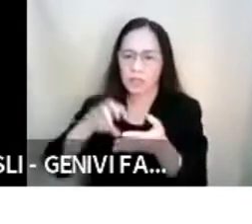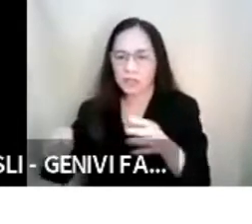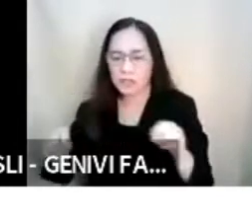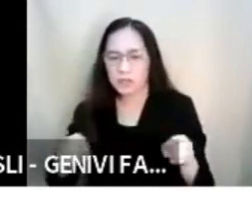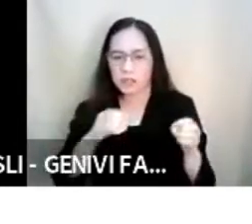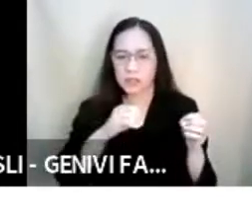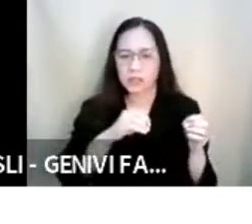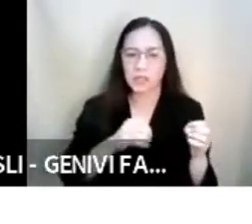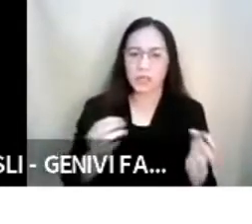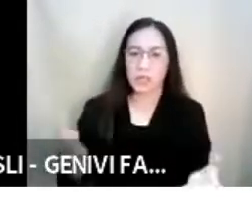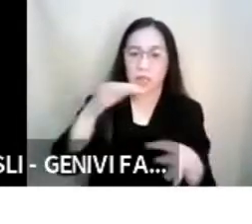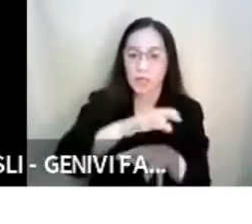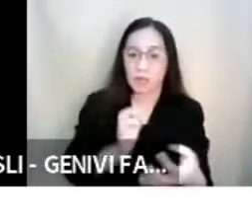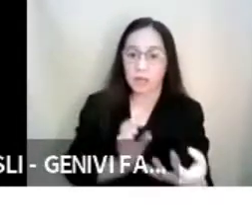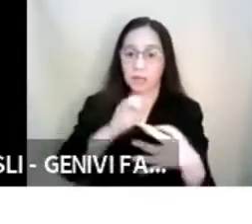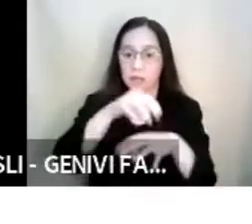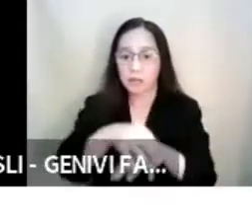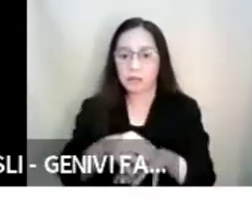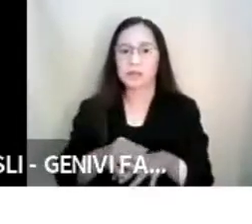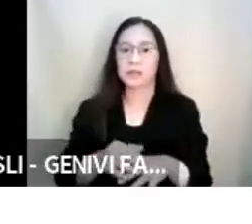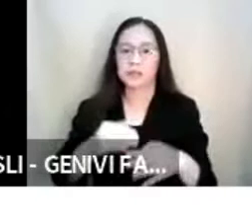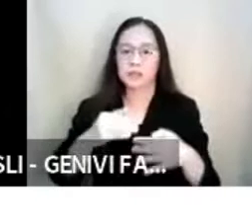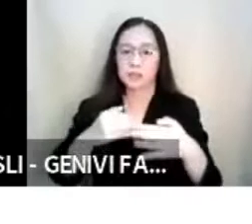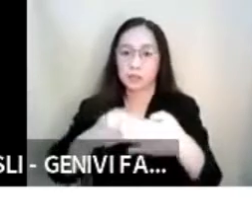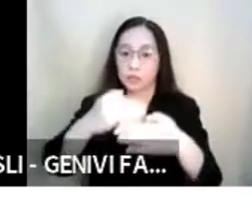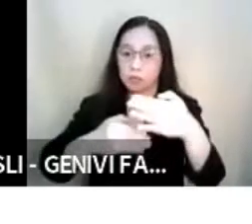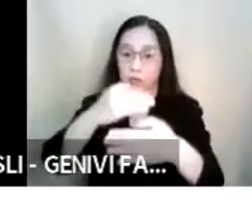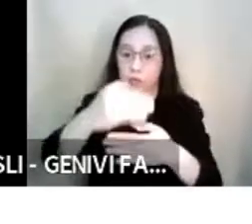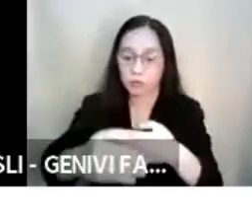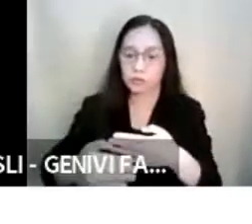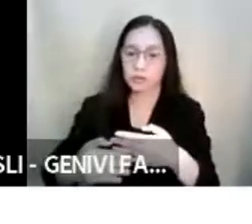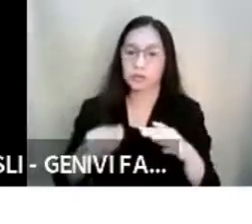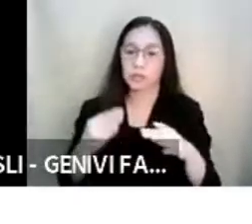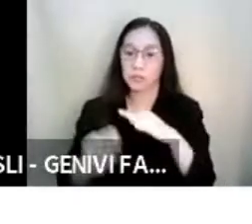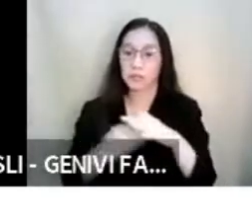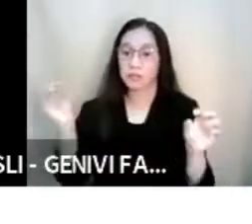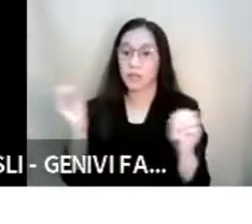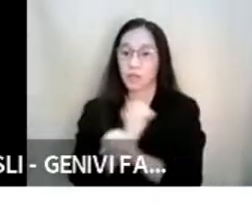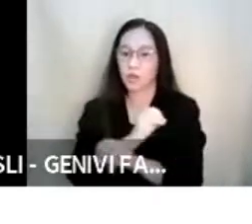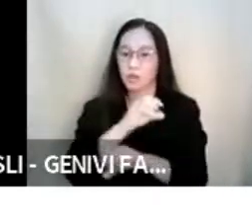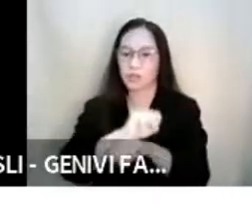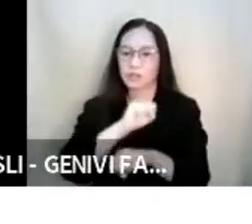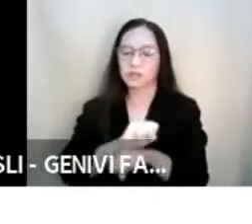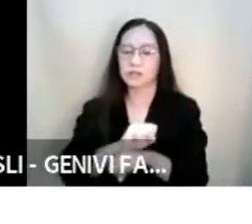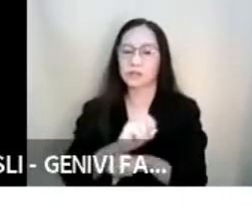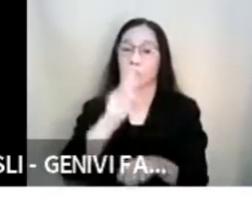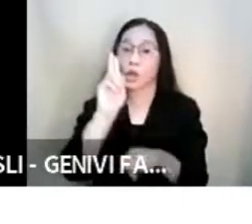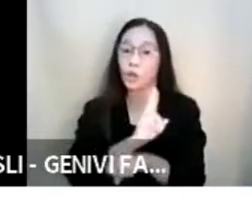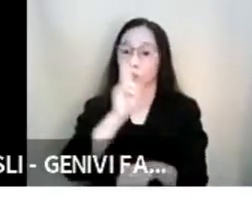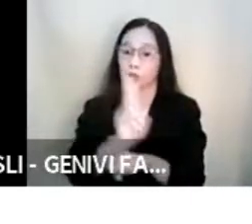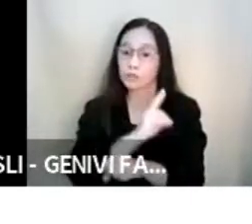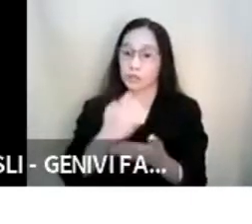assembly, packaging, sequencing tasks, even basic office work and use of office equipment and